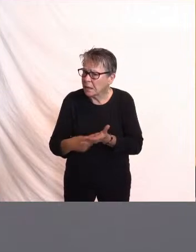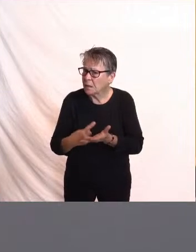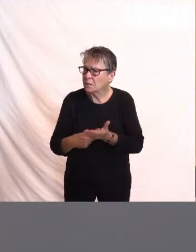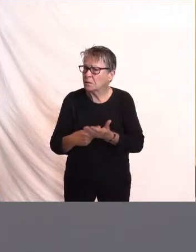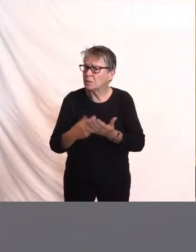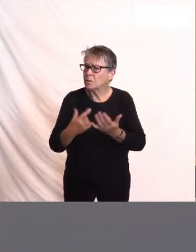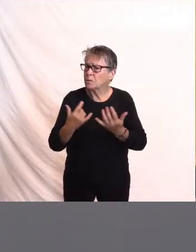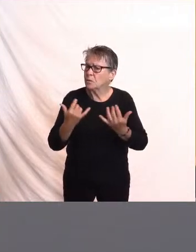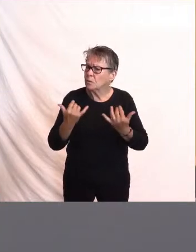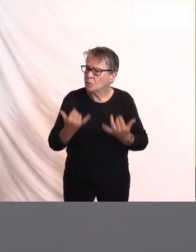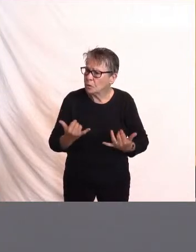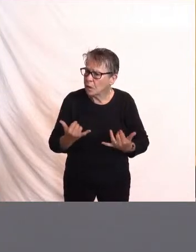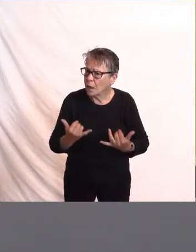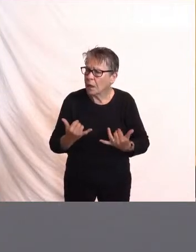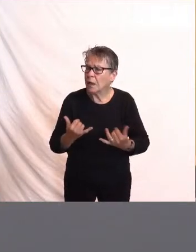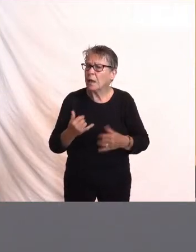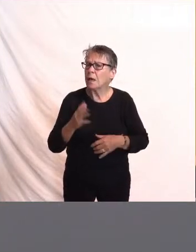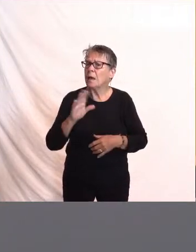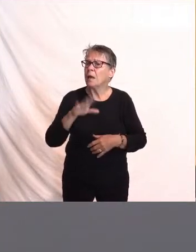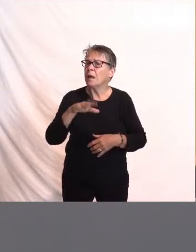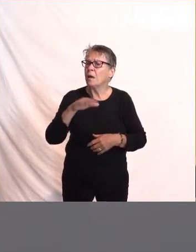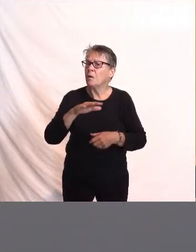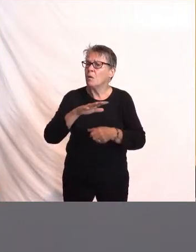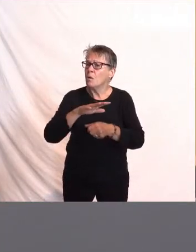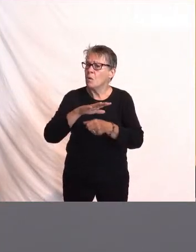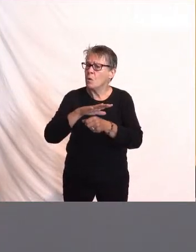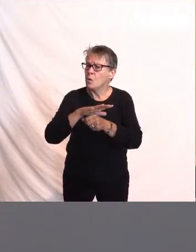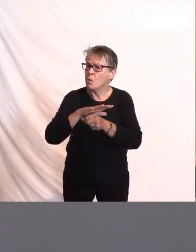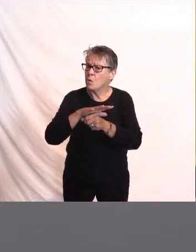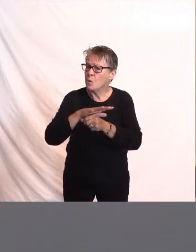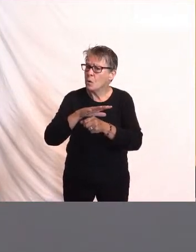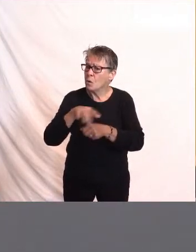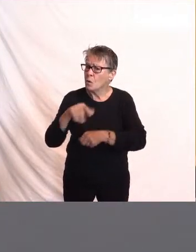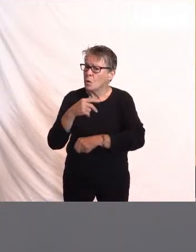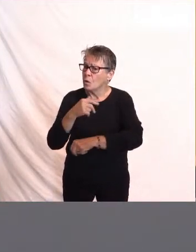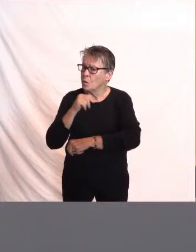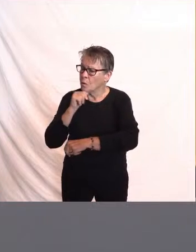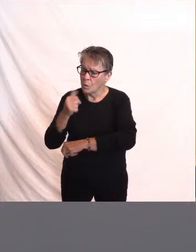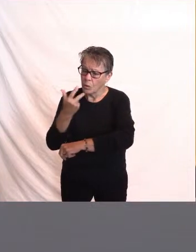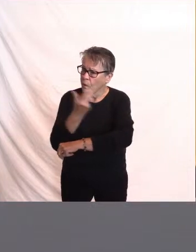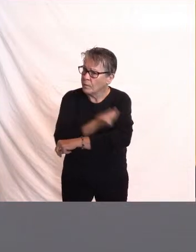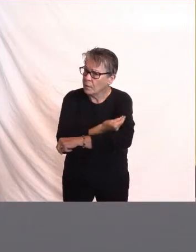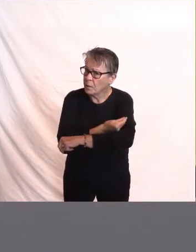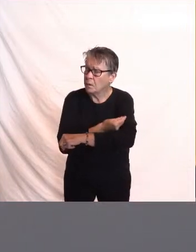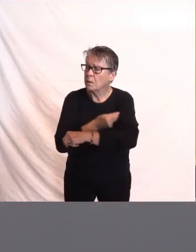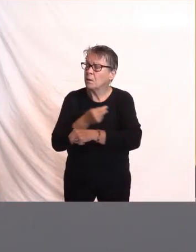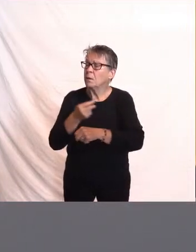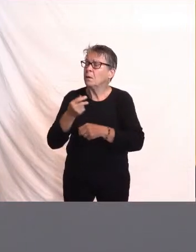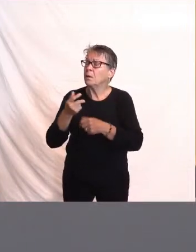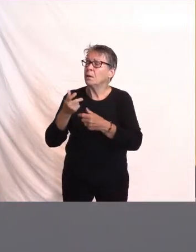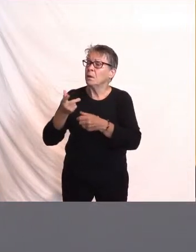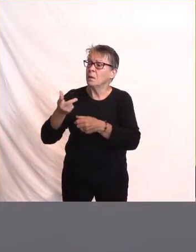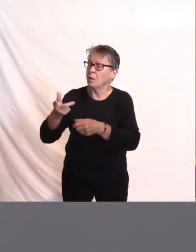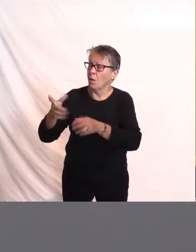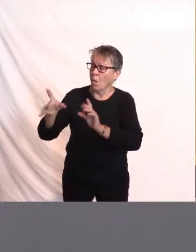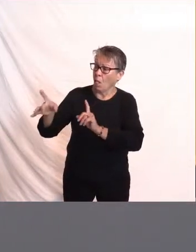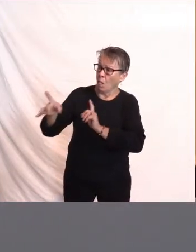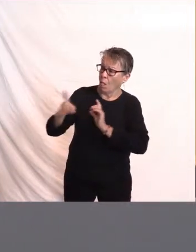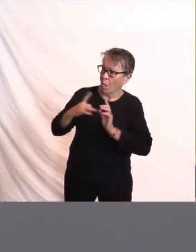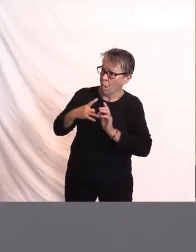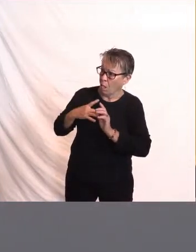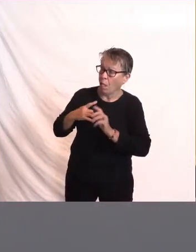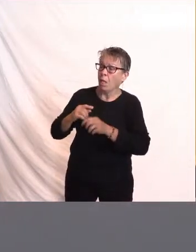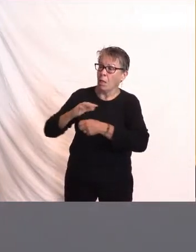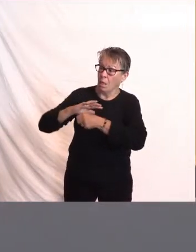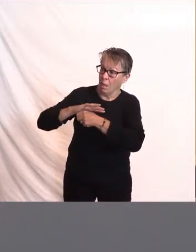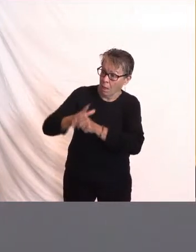is not the unnatural vaccine that you would take, but the unnatural virus that could invade you instead. The virus is much, much riskier to the